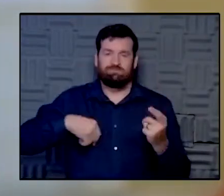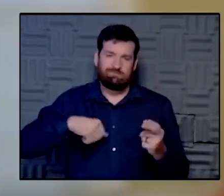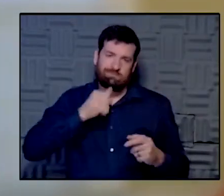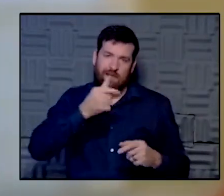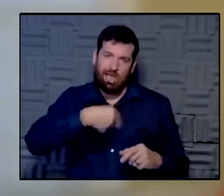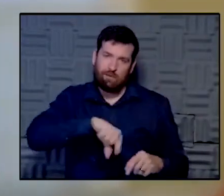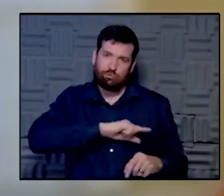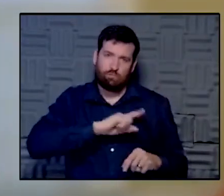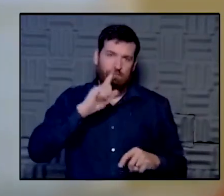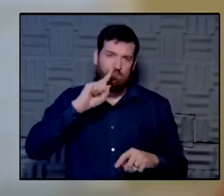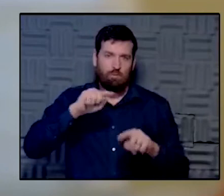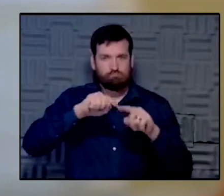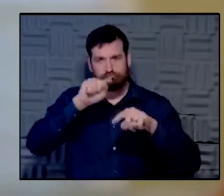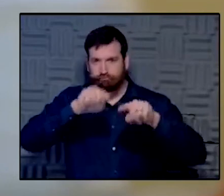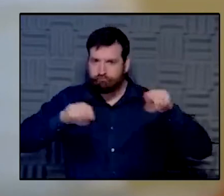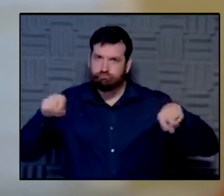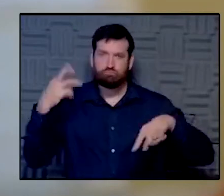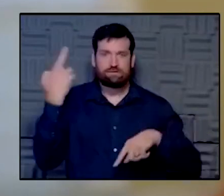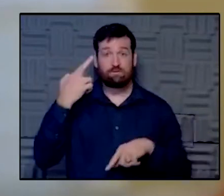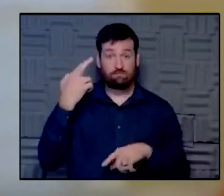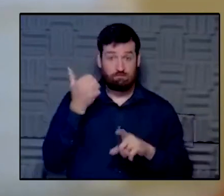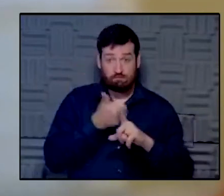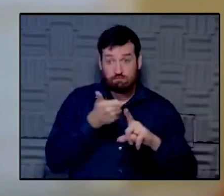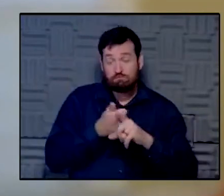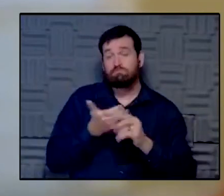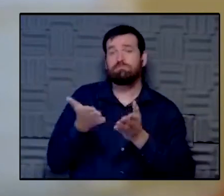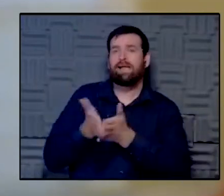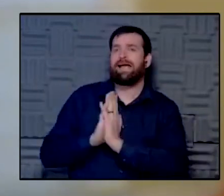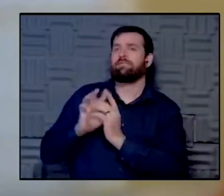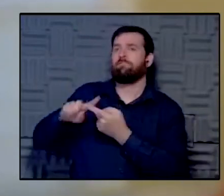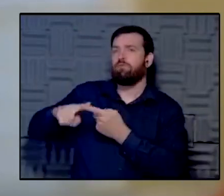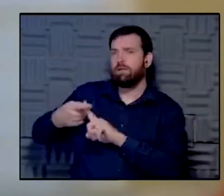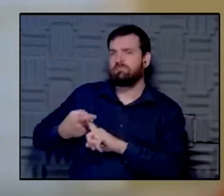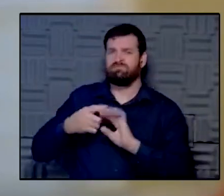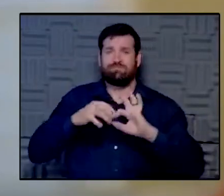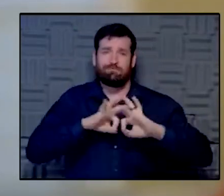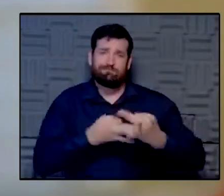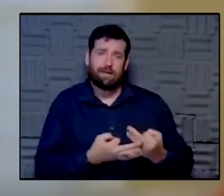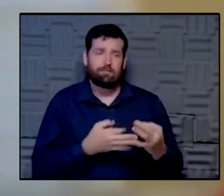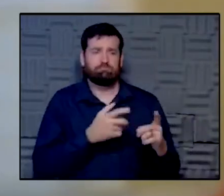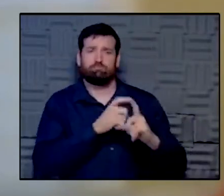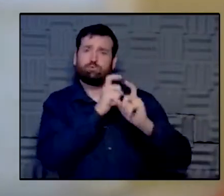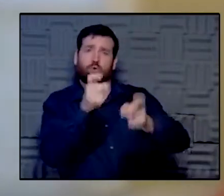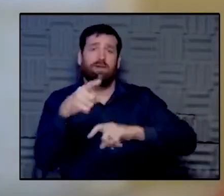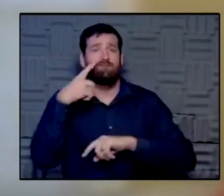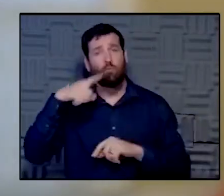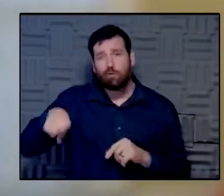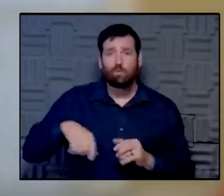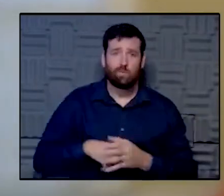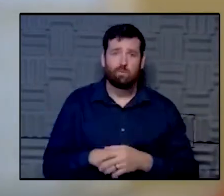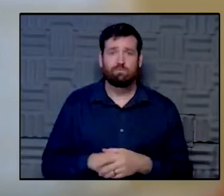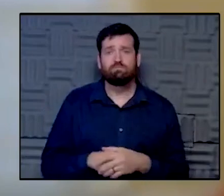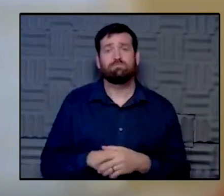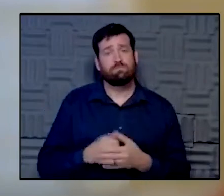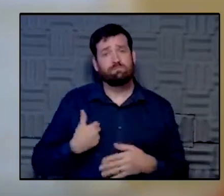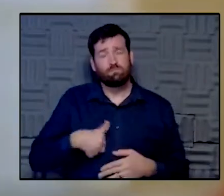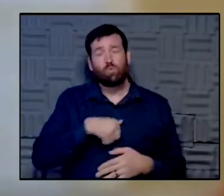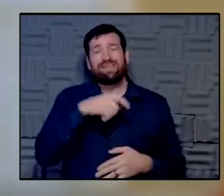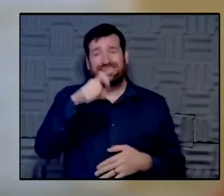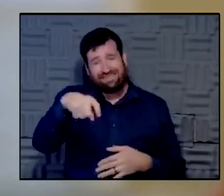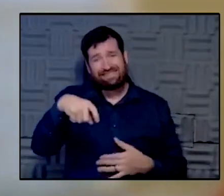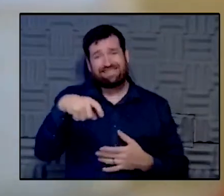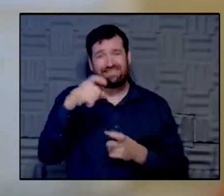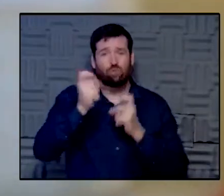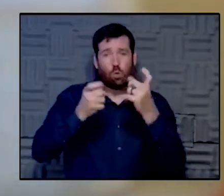for various reasons. If that's you, ask a friend, ask a family member to donate on your behalf. We need donors, very simply